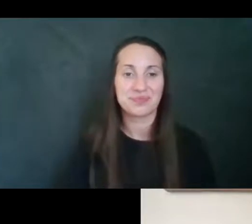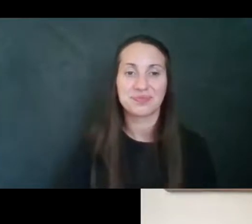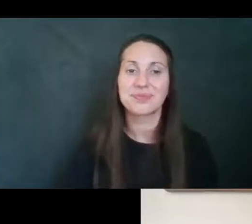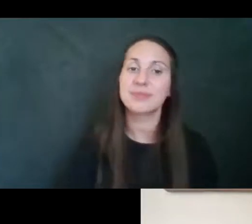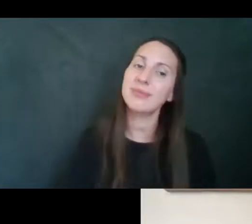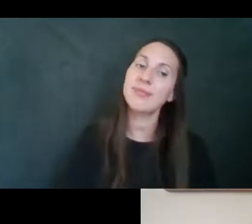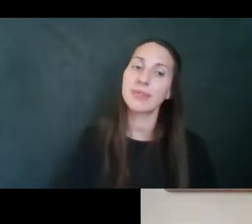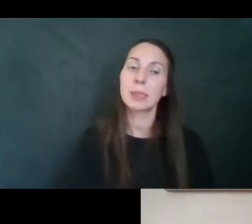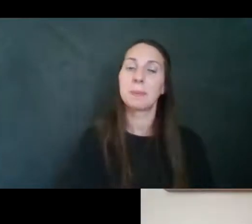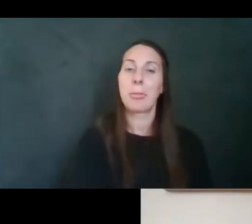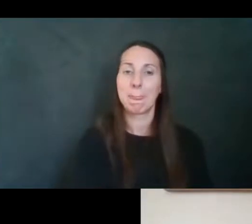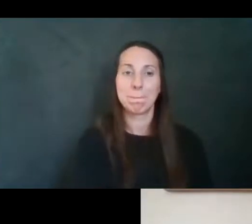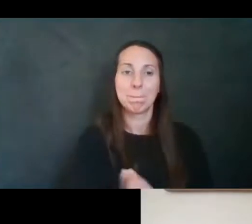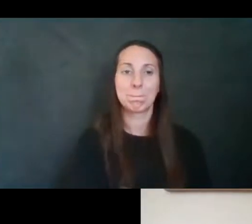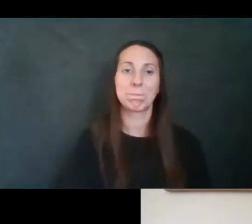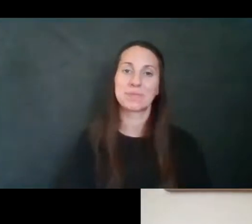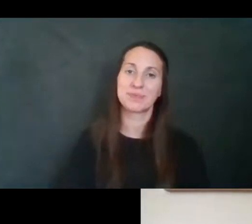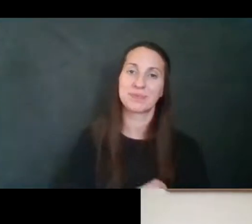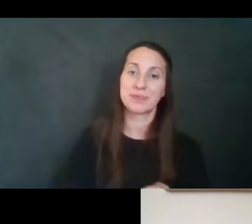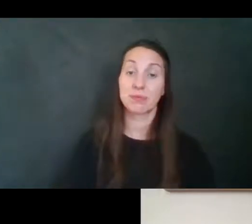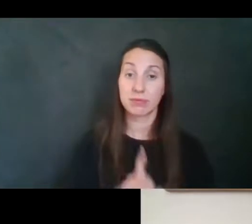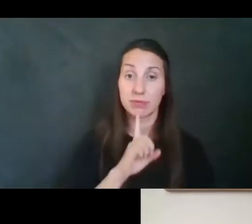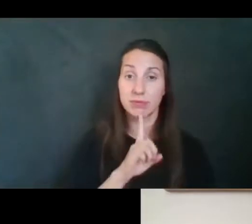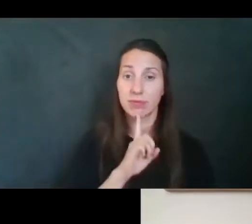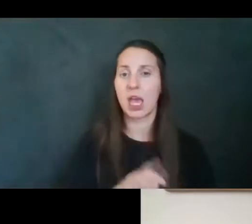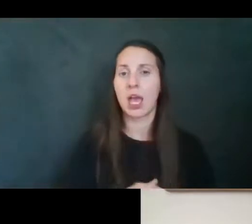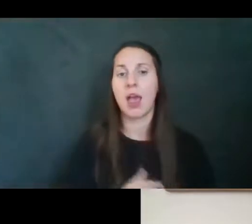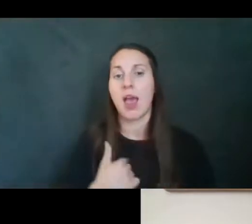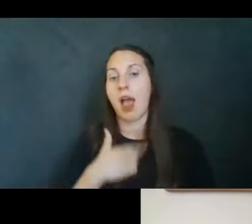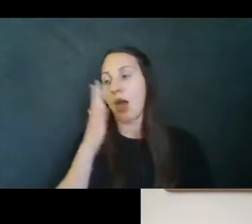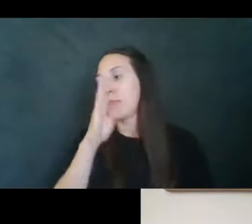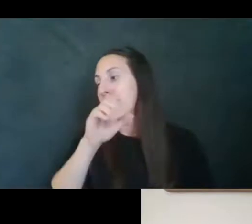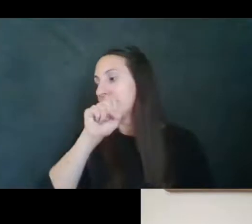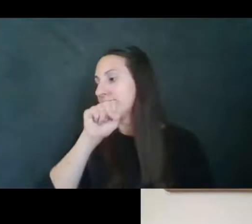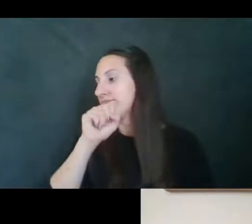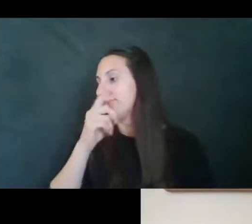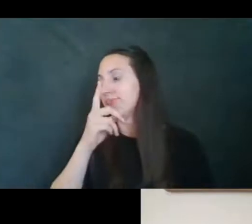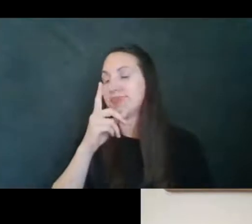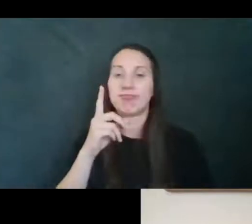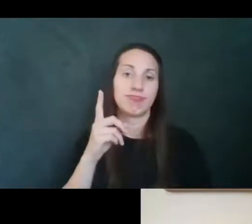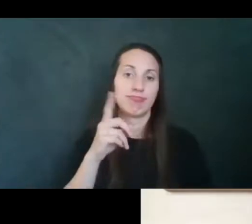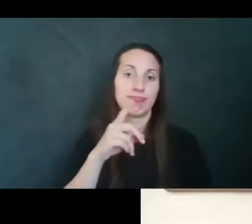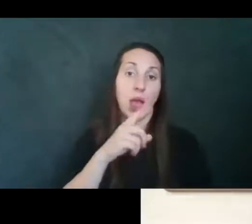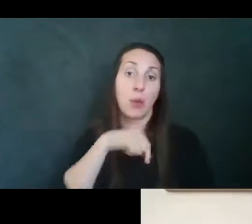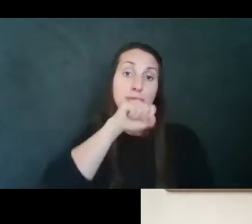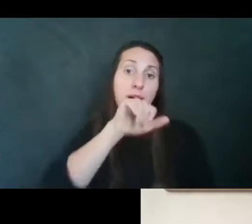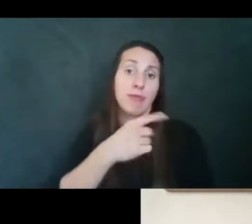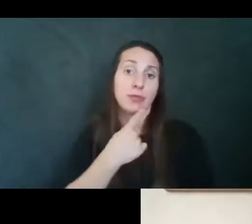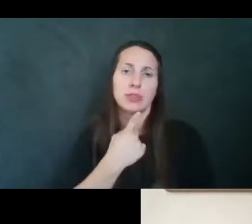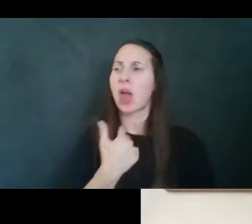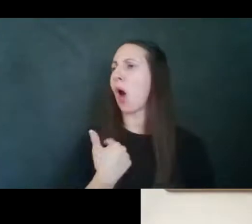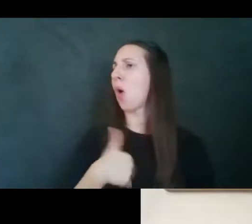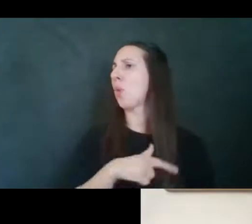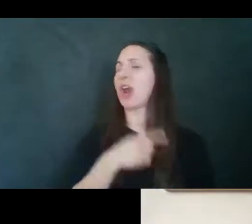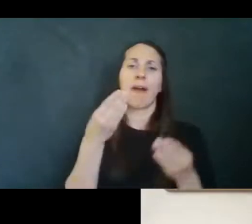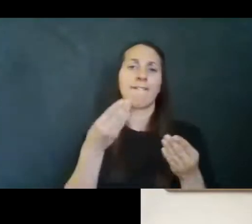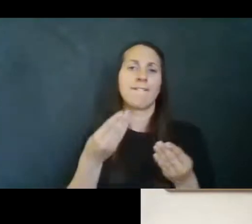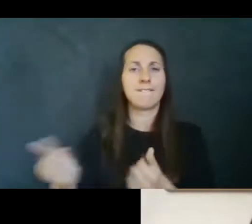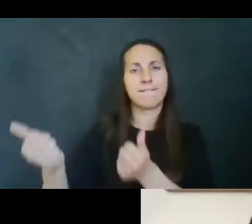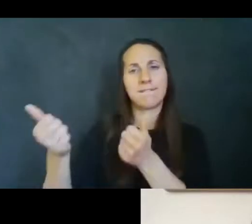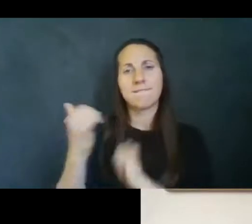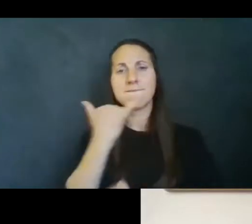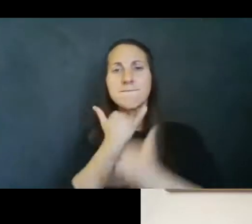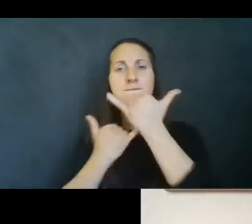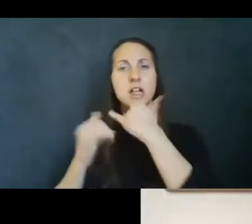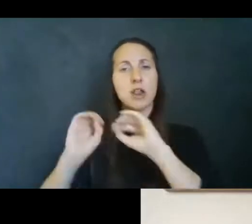Sure. I would love to say that we are flawless and we always include and have